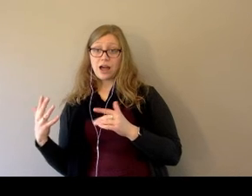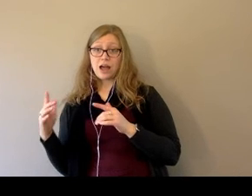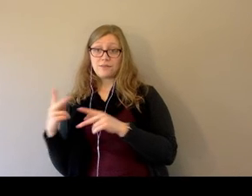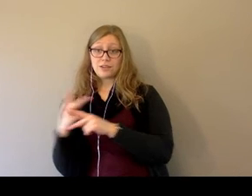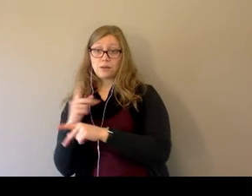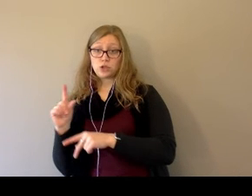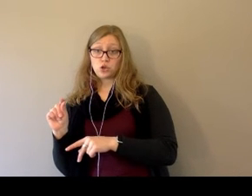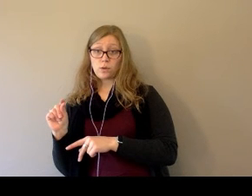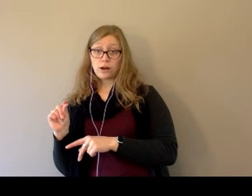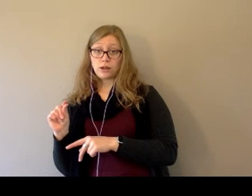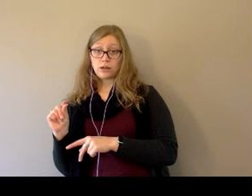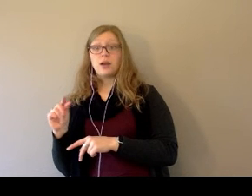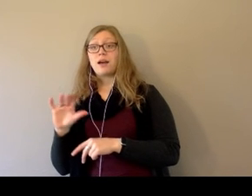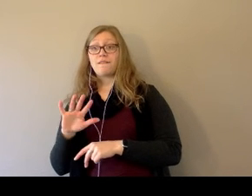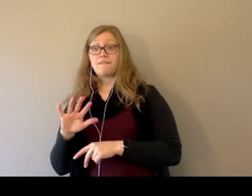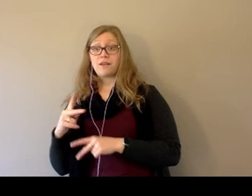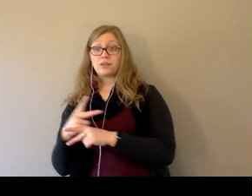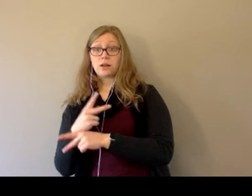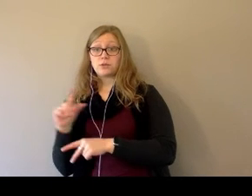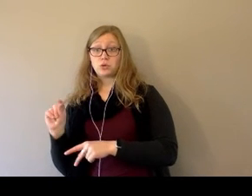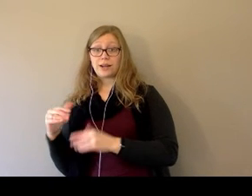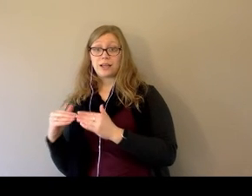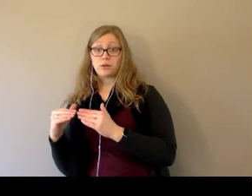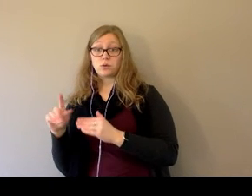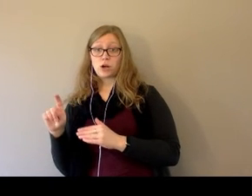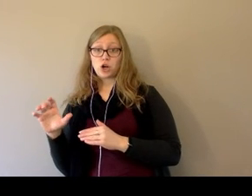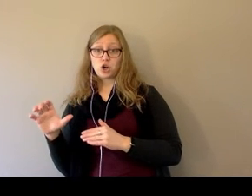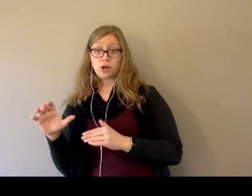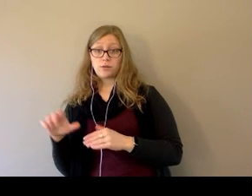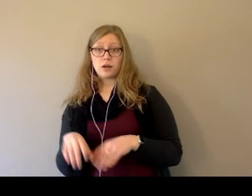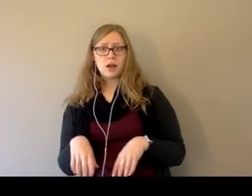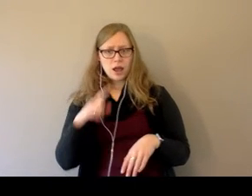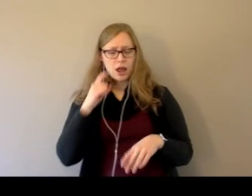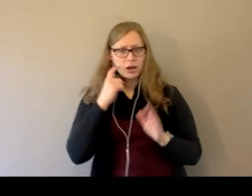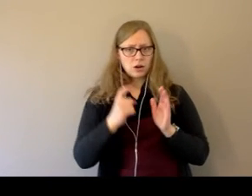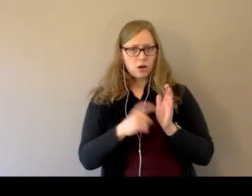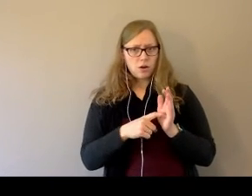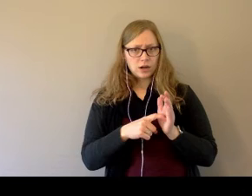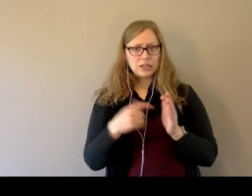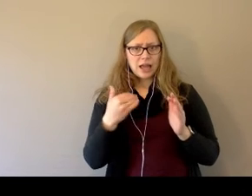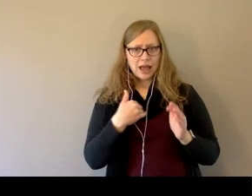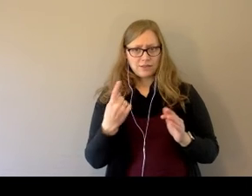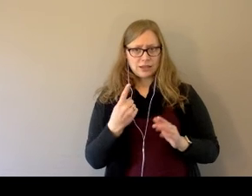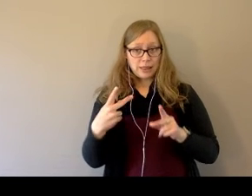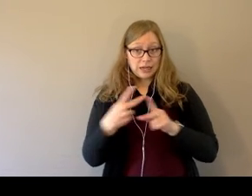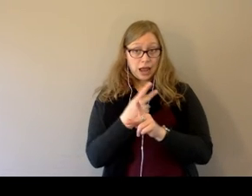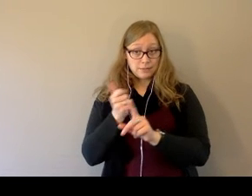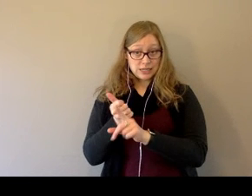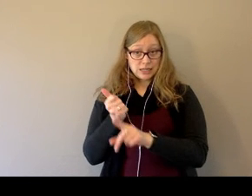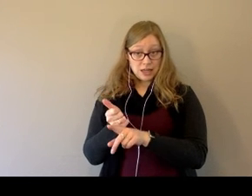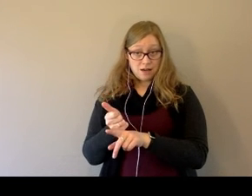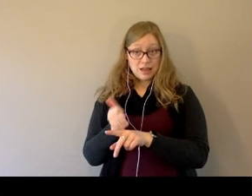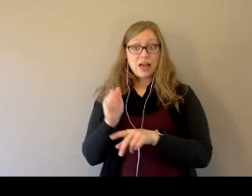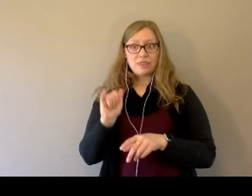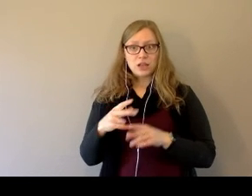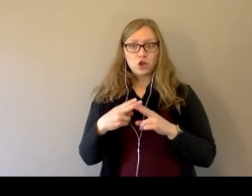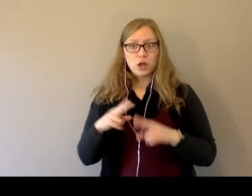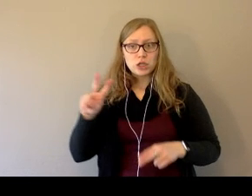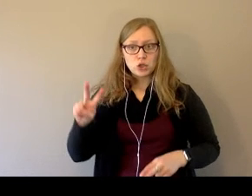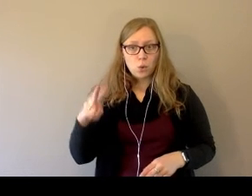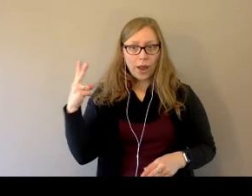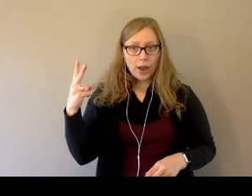by itself, that's the idea of squaring something. So I'm going to rewrite this as z minus 4